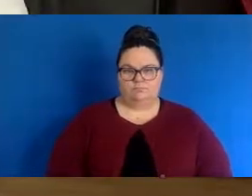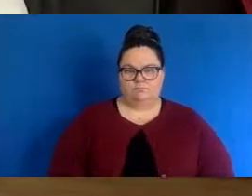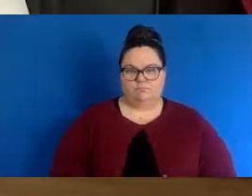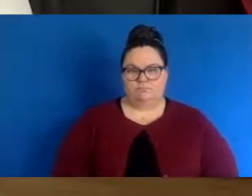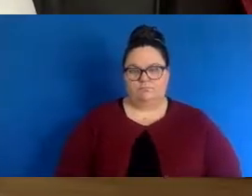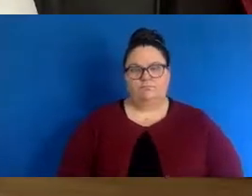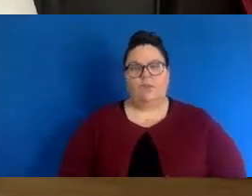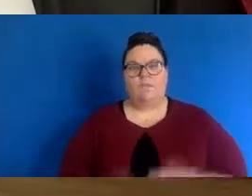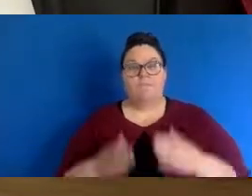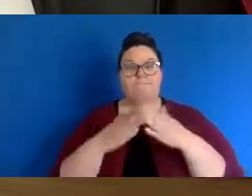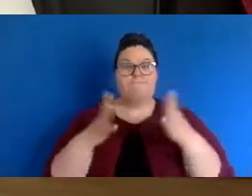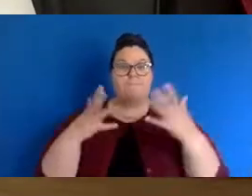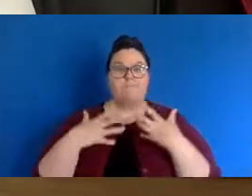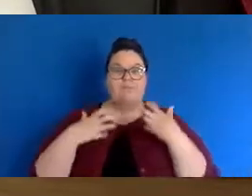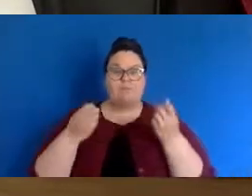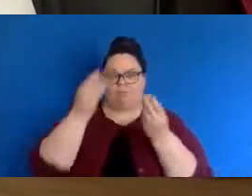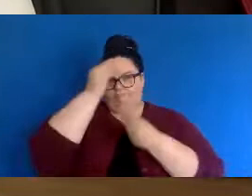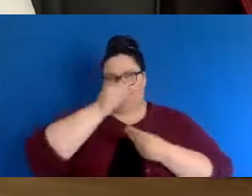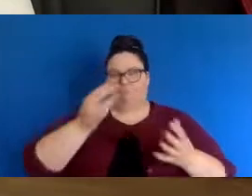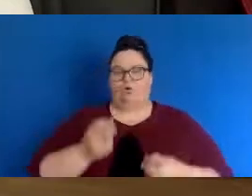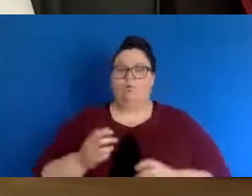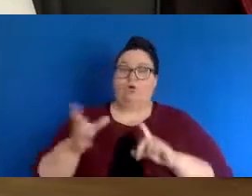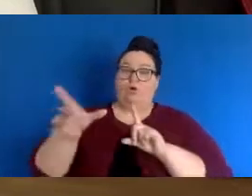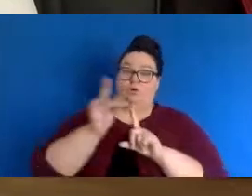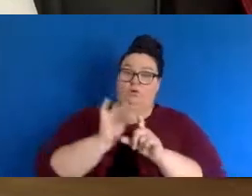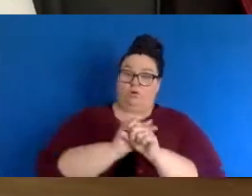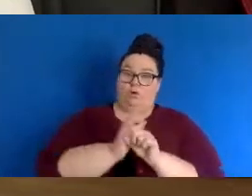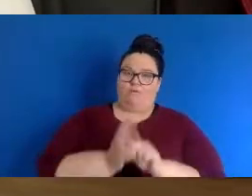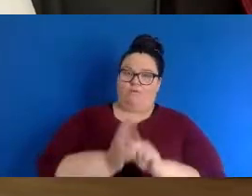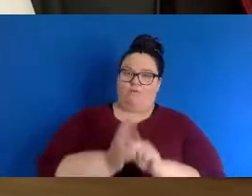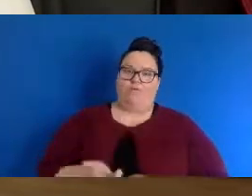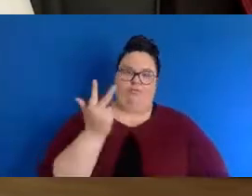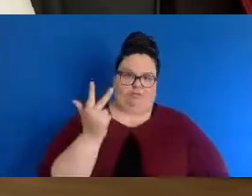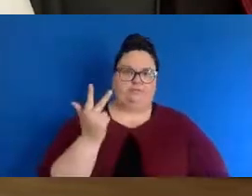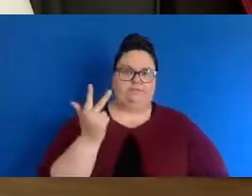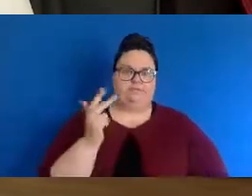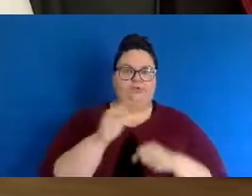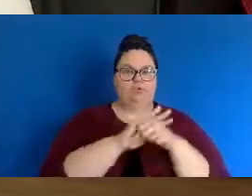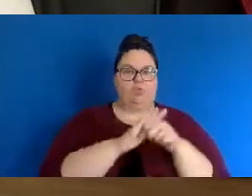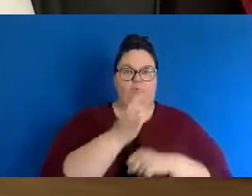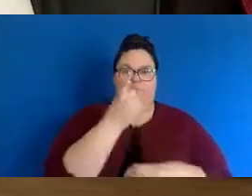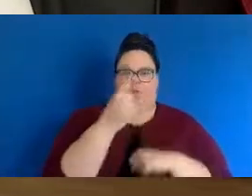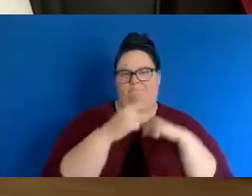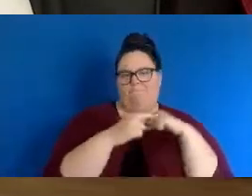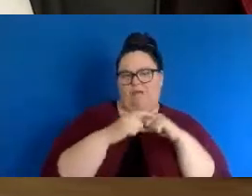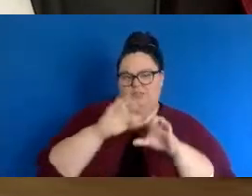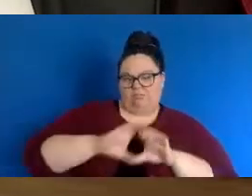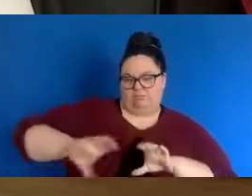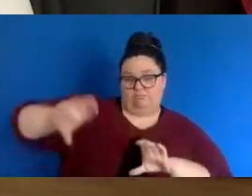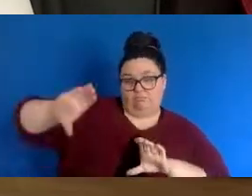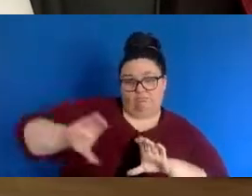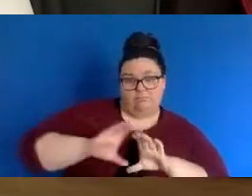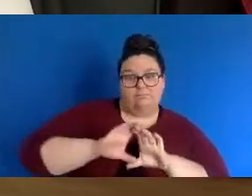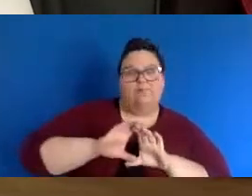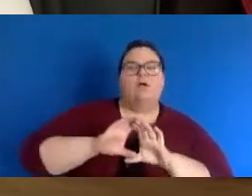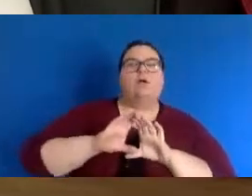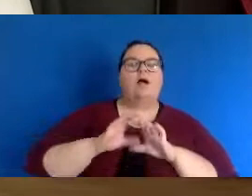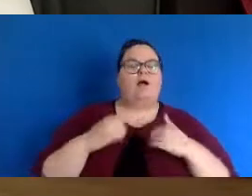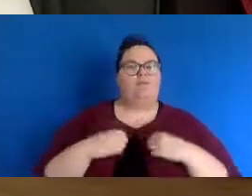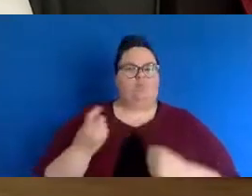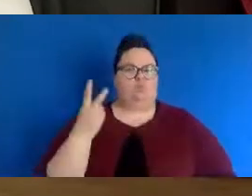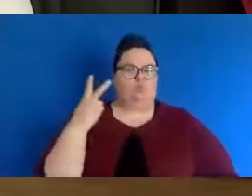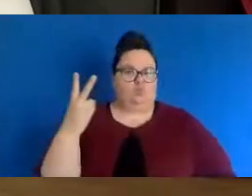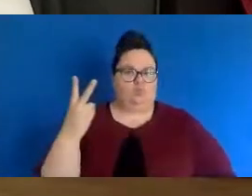Health has confirmed 3 new cases of COVID-19 in New Brunswick. In Zone 1, which is Moncton and Southeast New Brunswick, there are 2 new